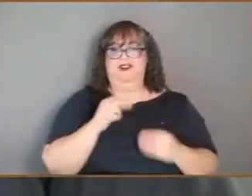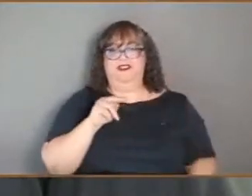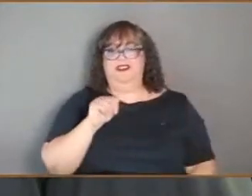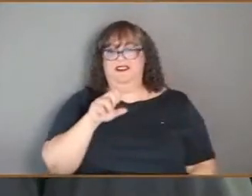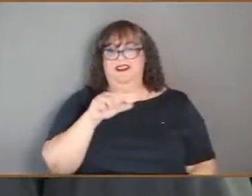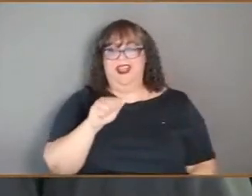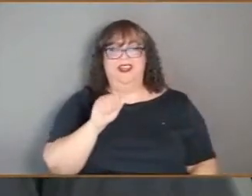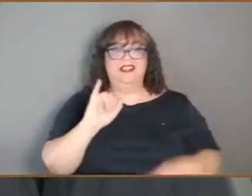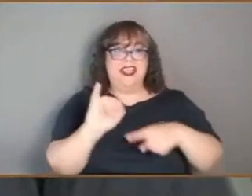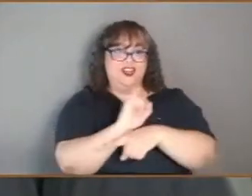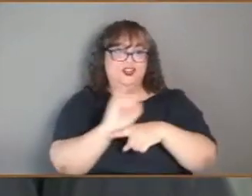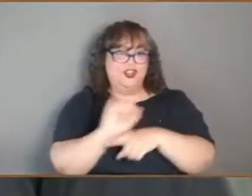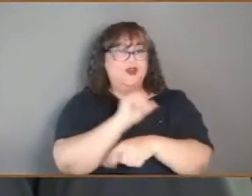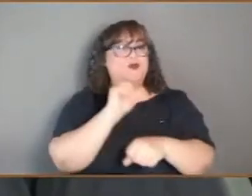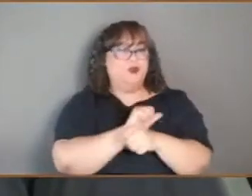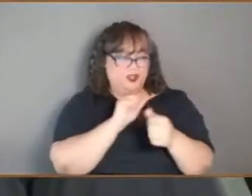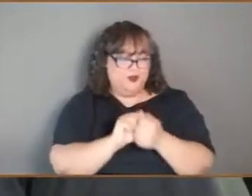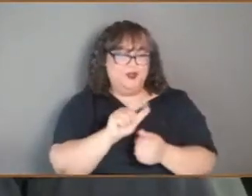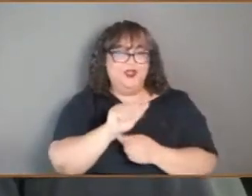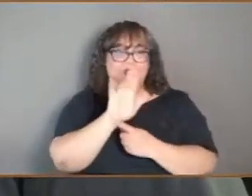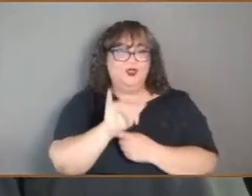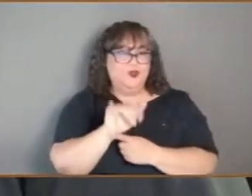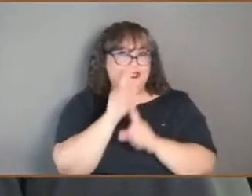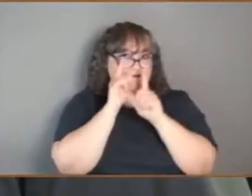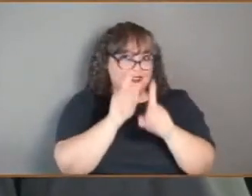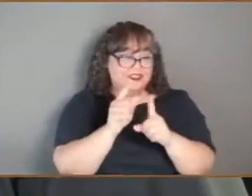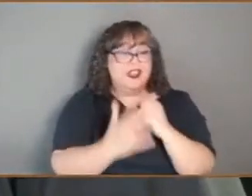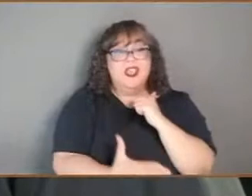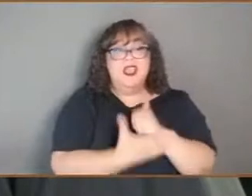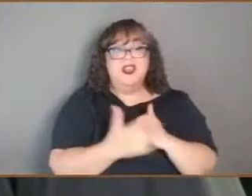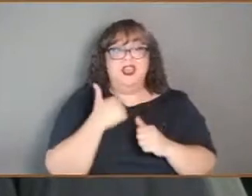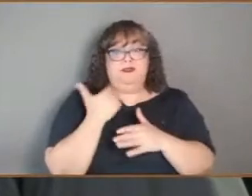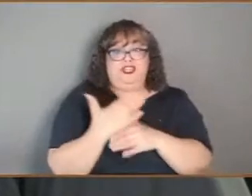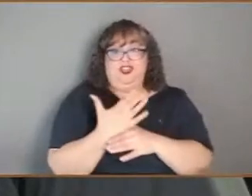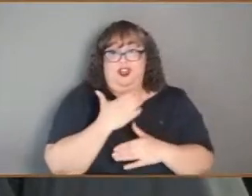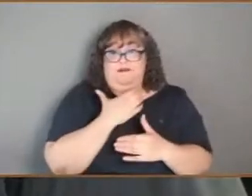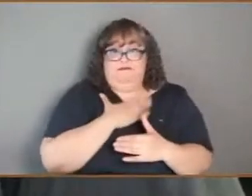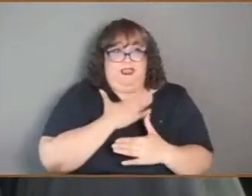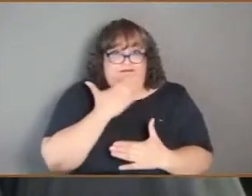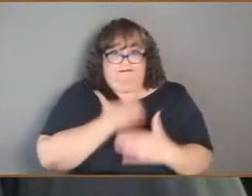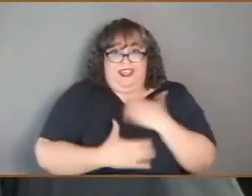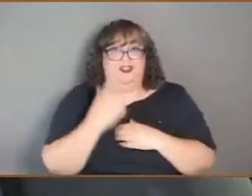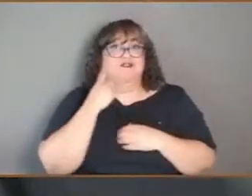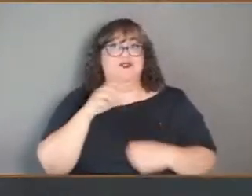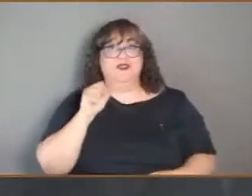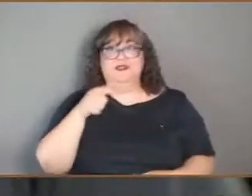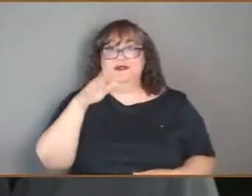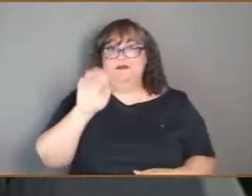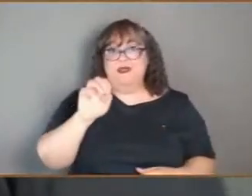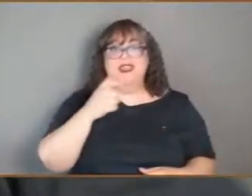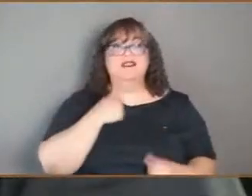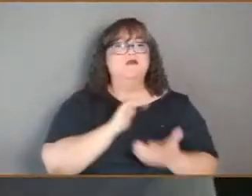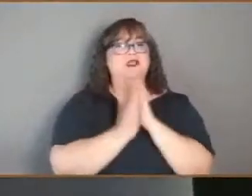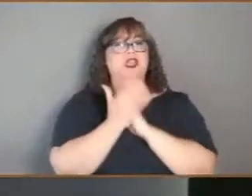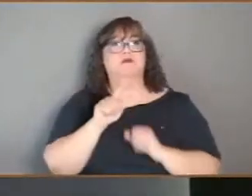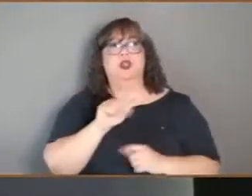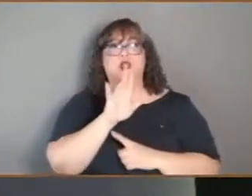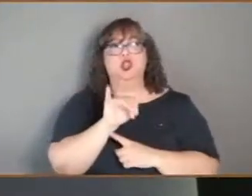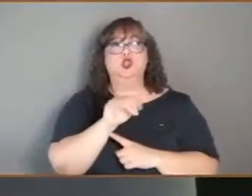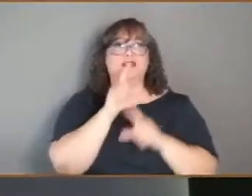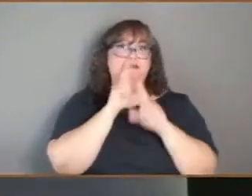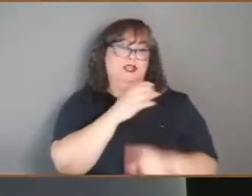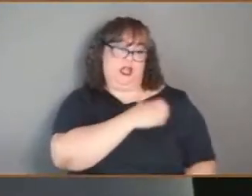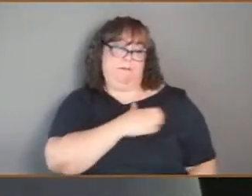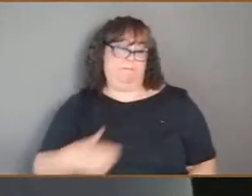mission, and it also allowed me to share my passion for space by being a Lucy Asteroid ambassador and communicating the great science that's going